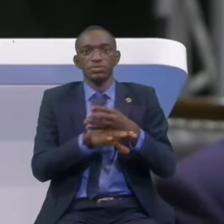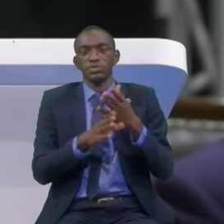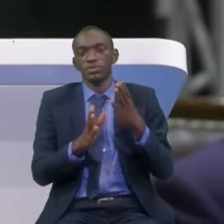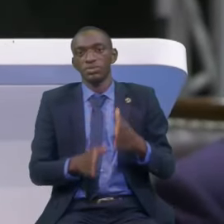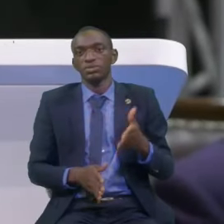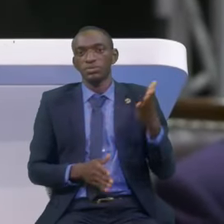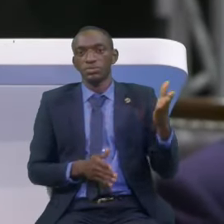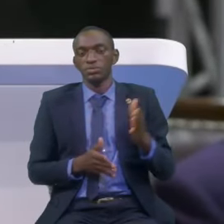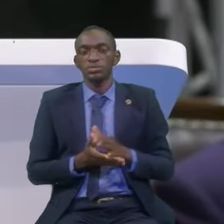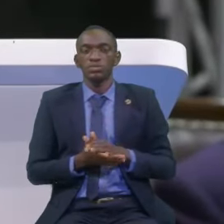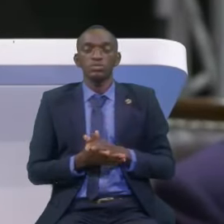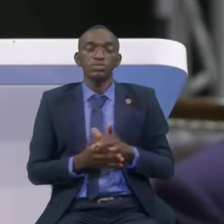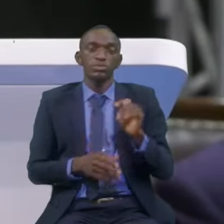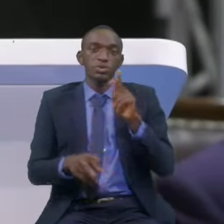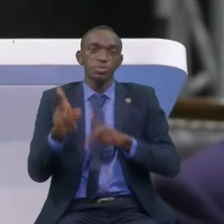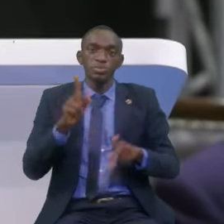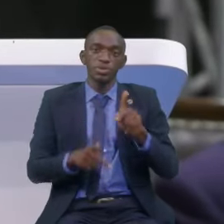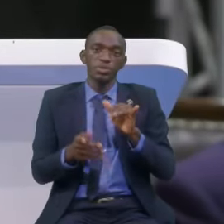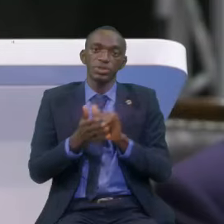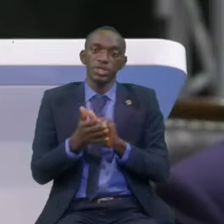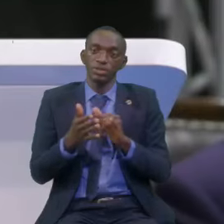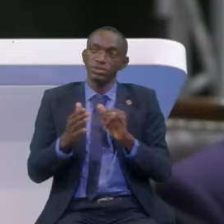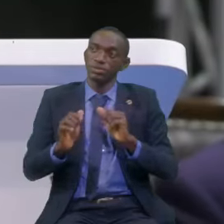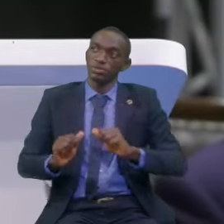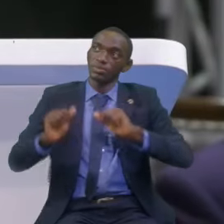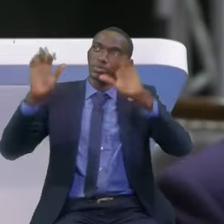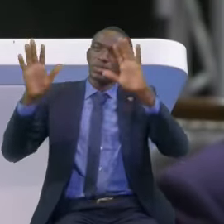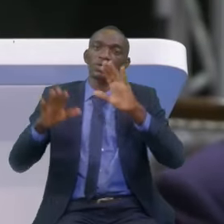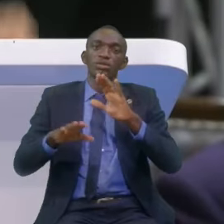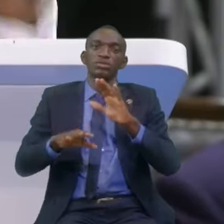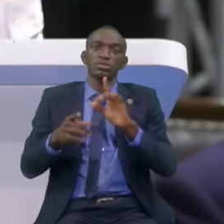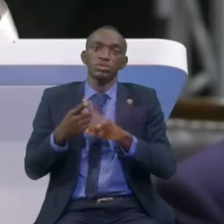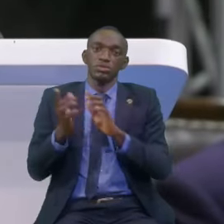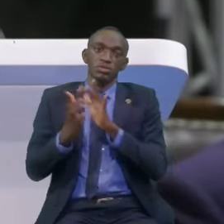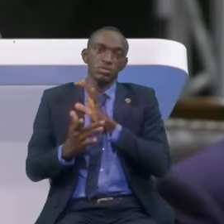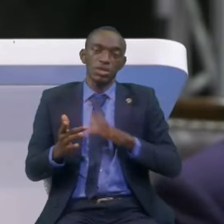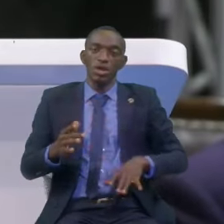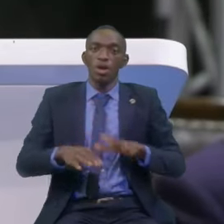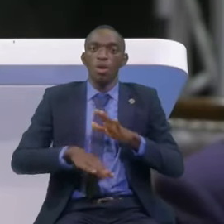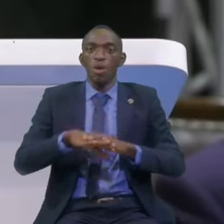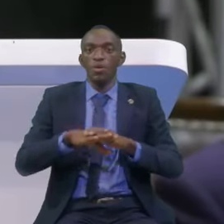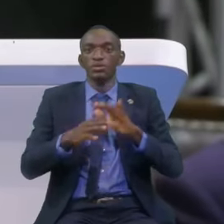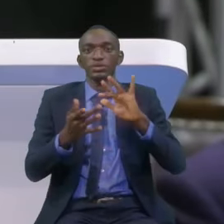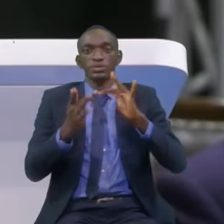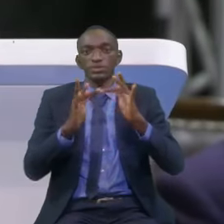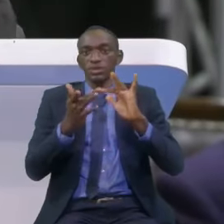Those who gave their life online, remember that you